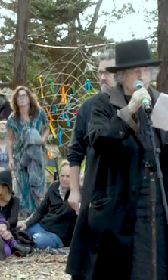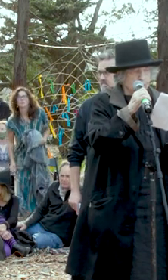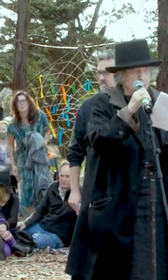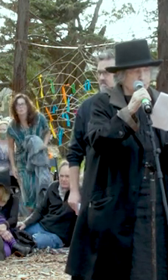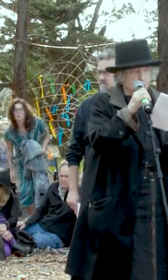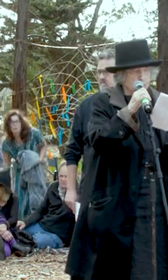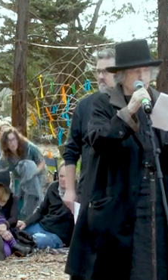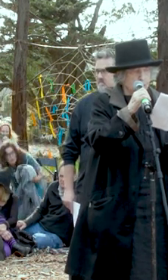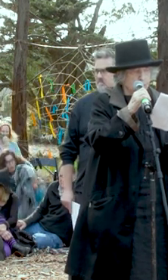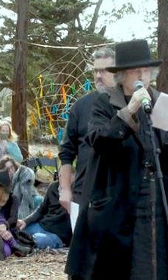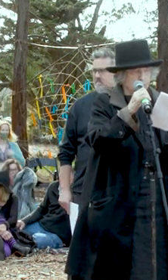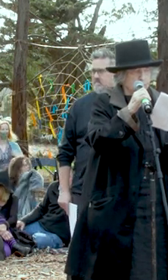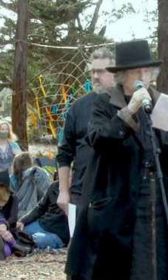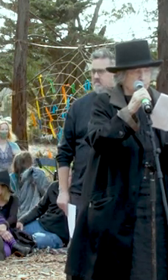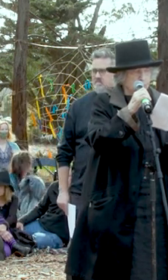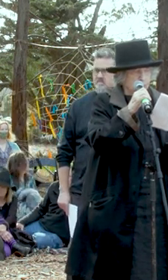Conley Shell.